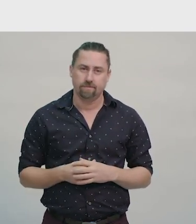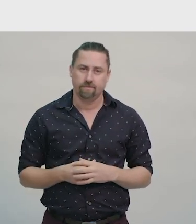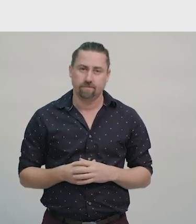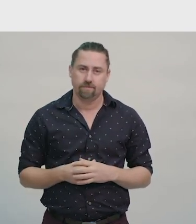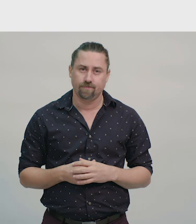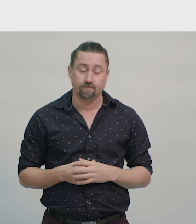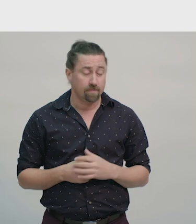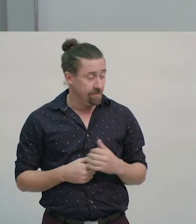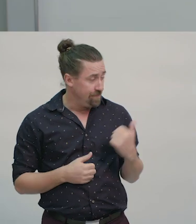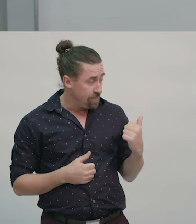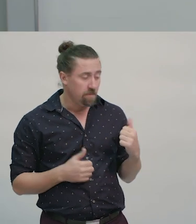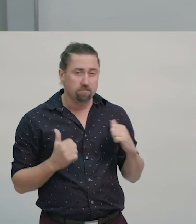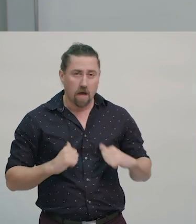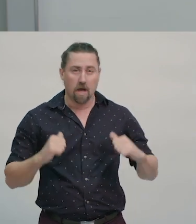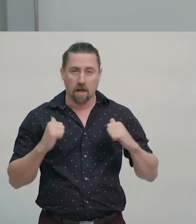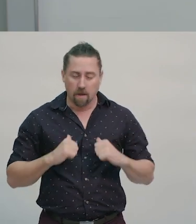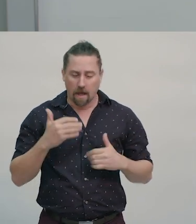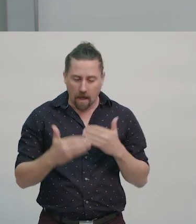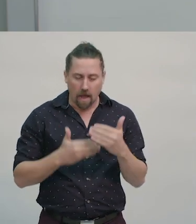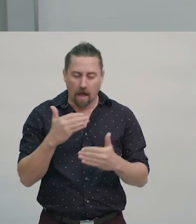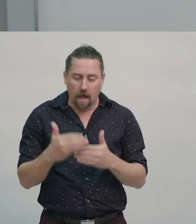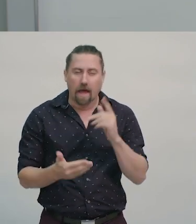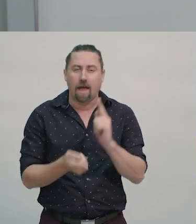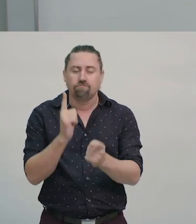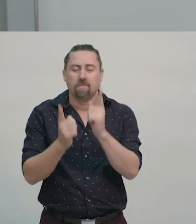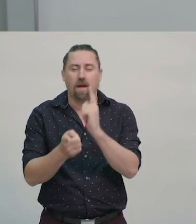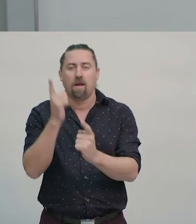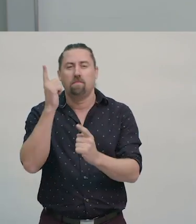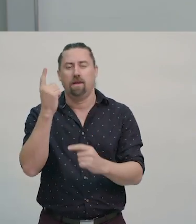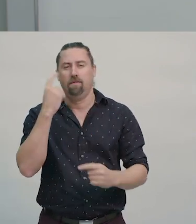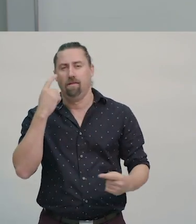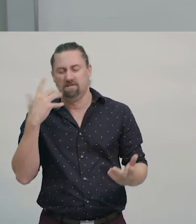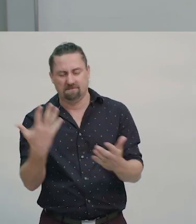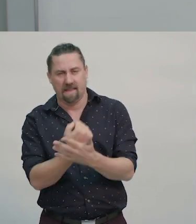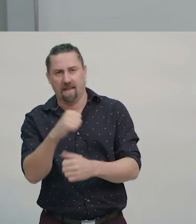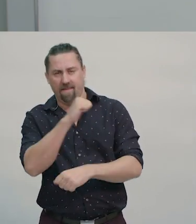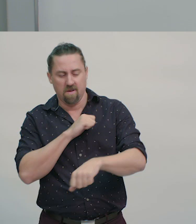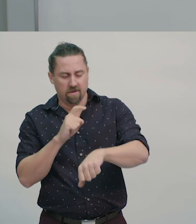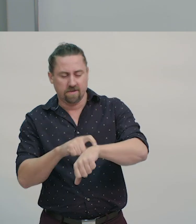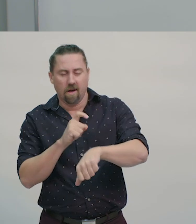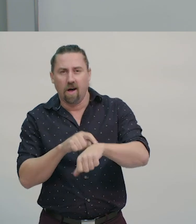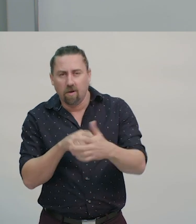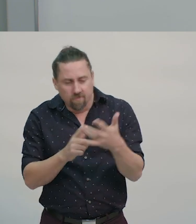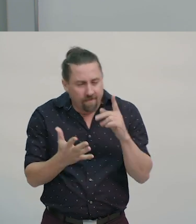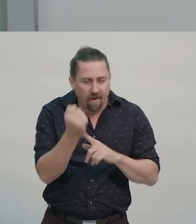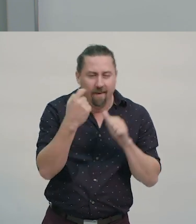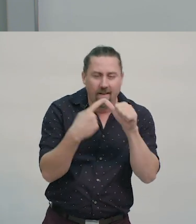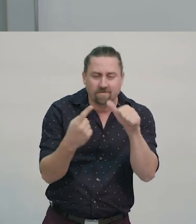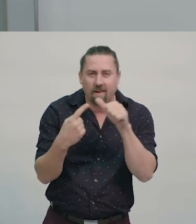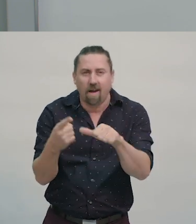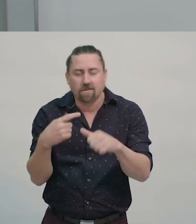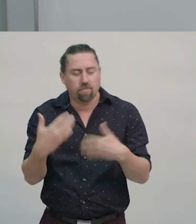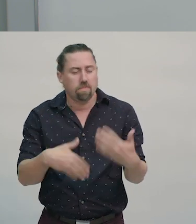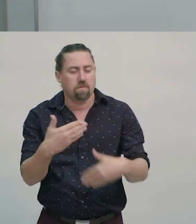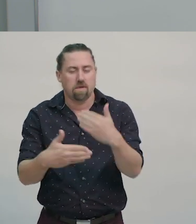225. Once we get the hang of a strategy, we can use it to efficiently calculate solutions.